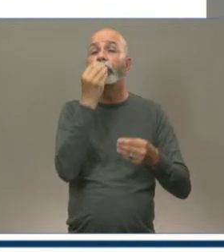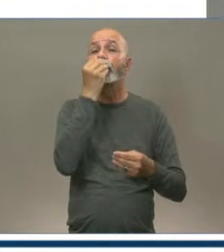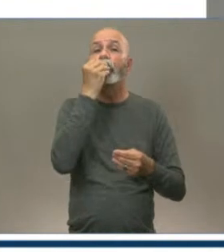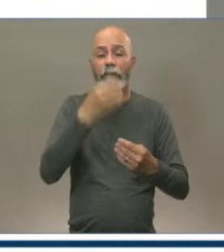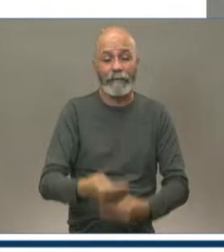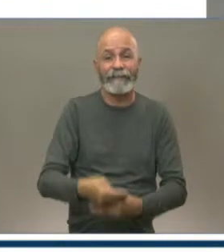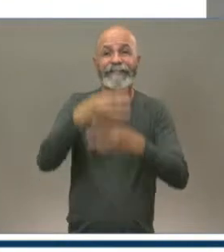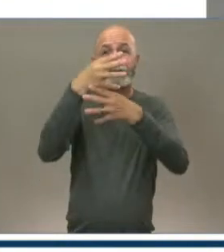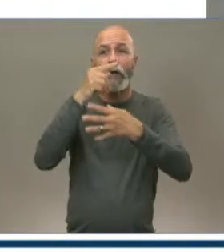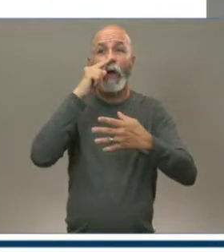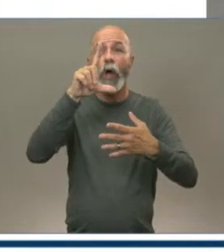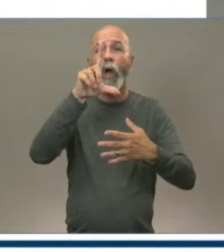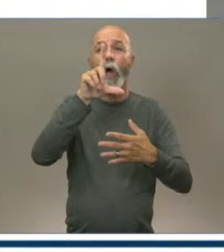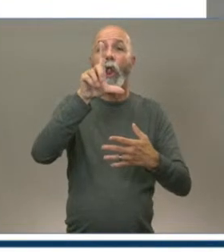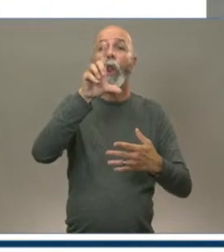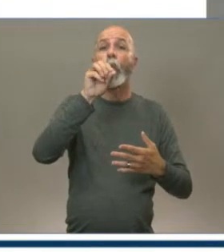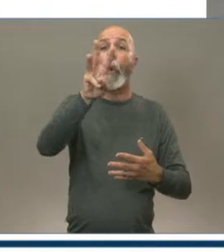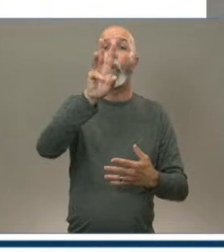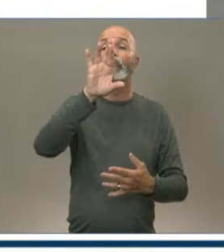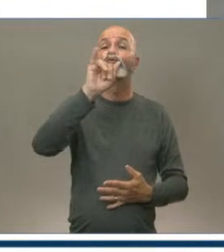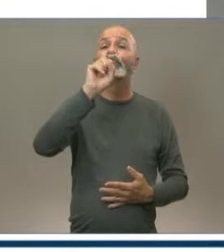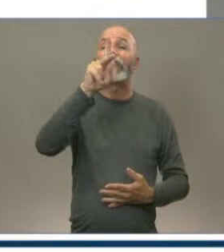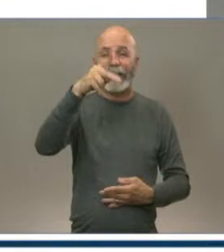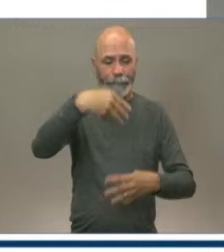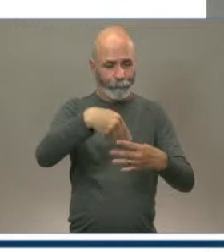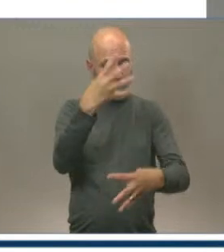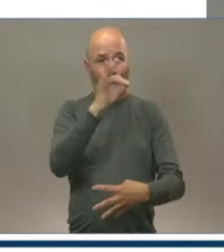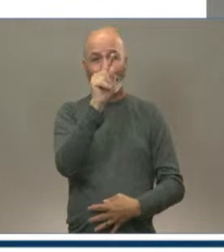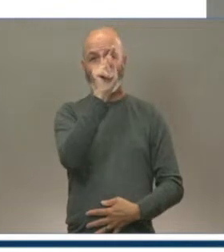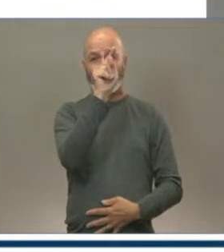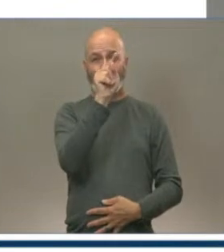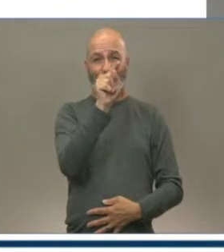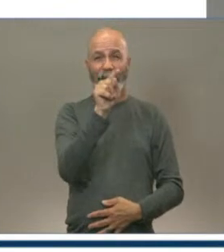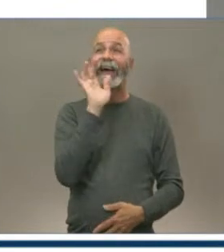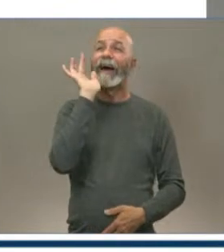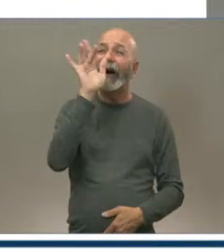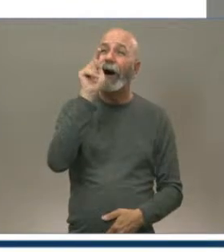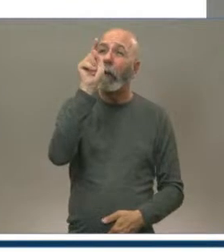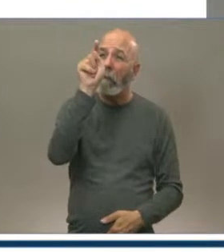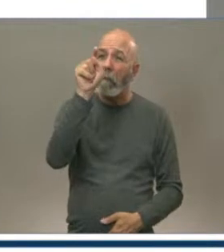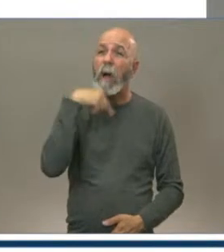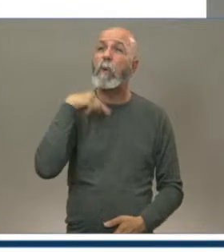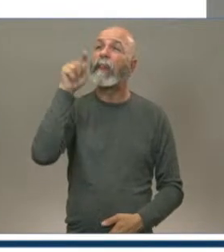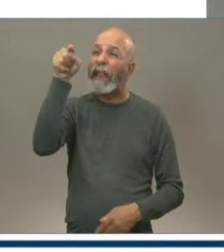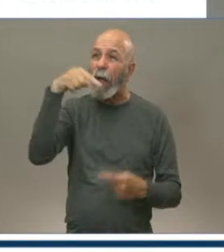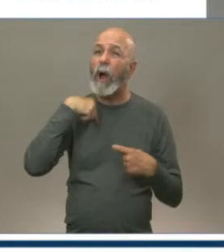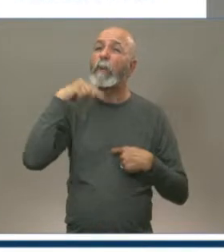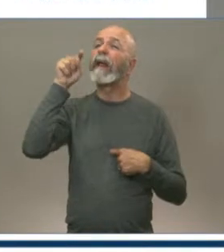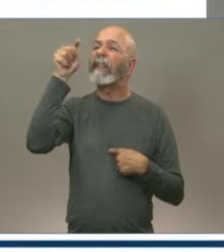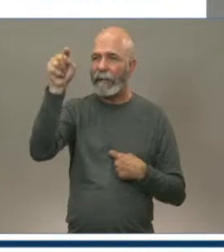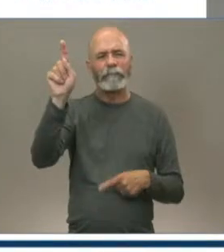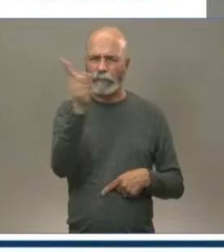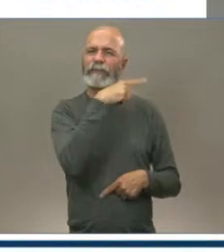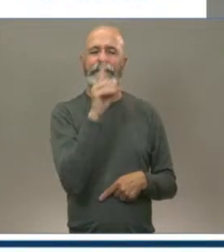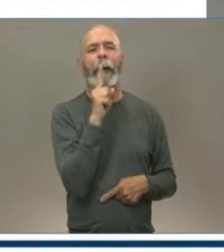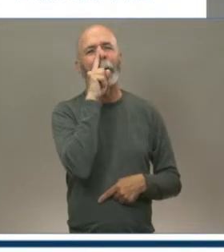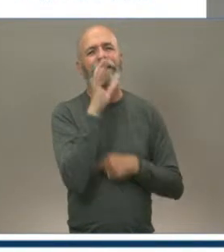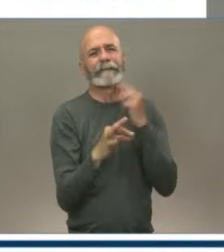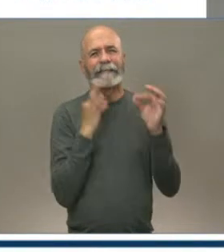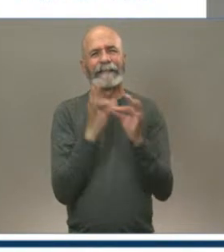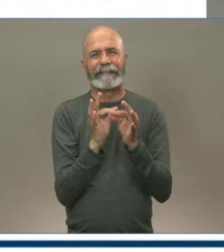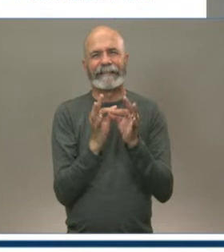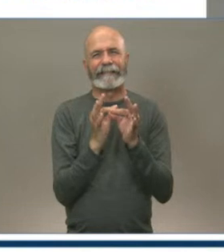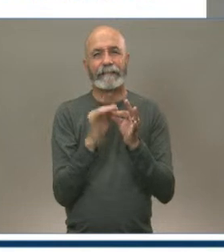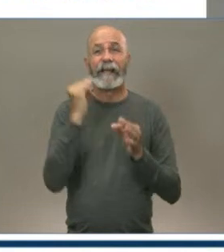low-risk sites, but anyone present at one of these sites is asked to get tested, but you do not have to isolate while you're waiting for your